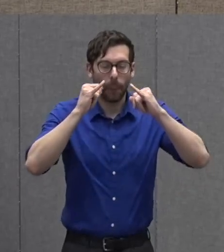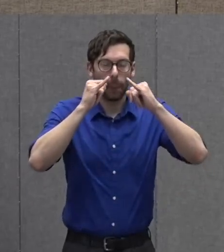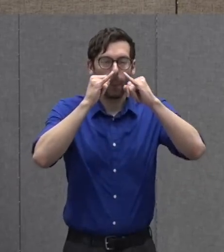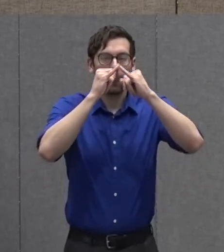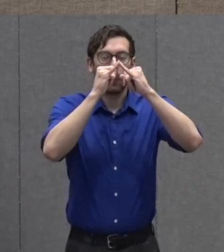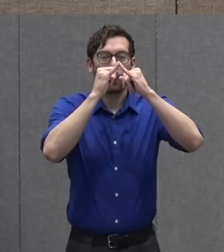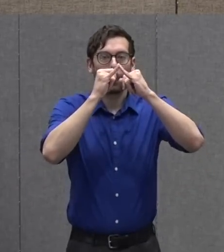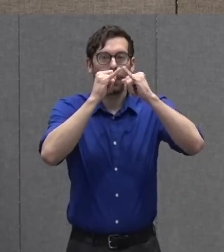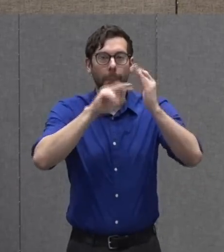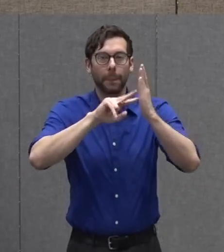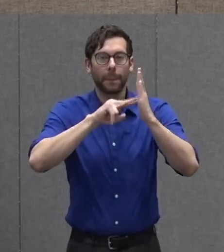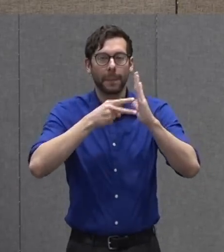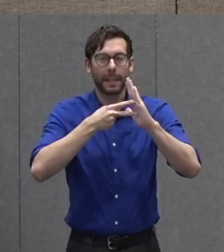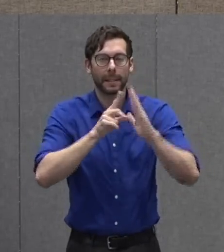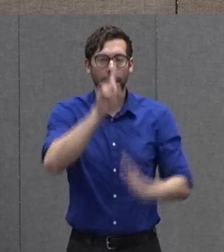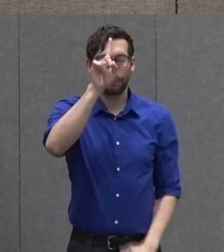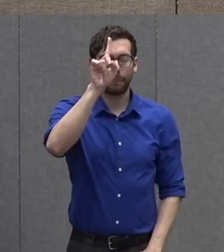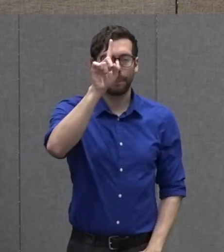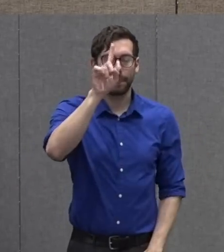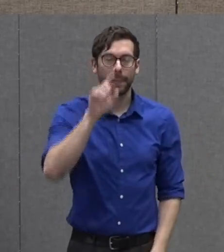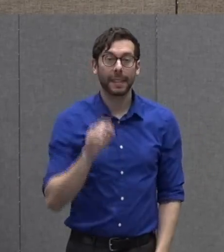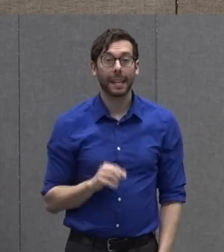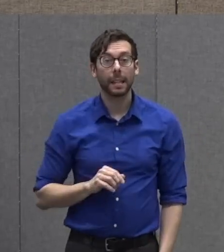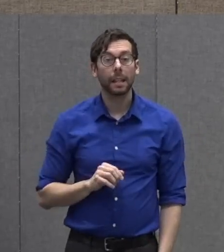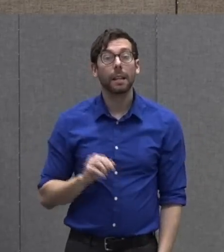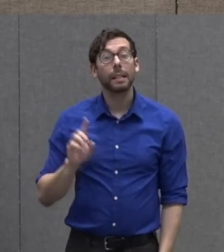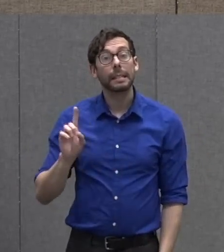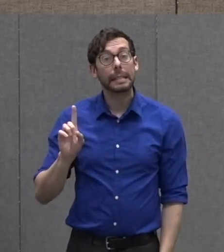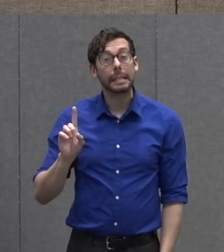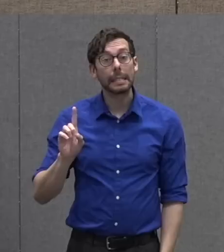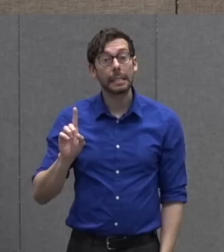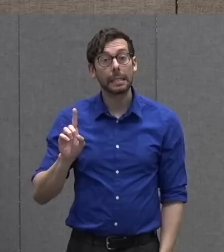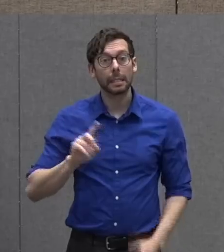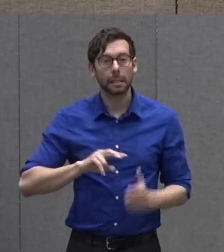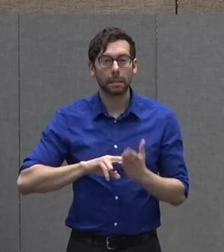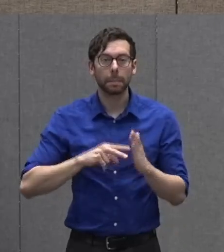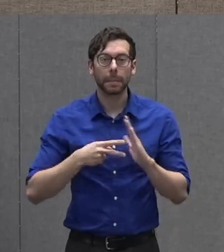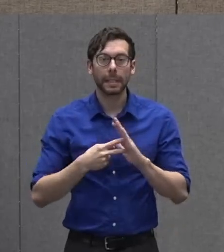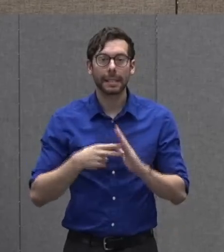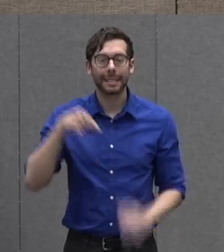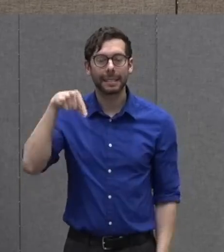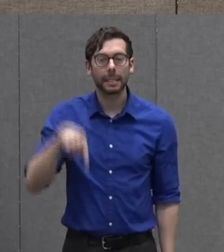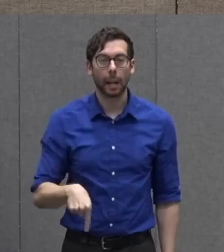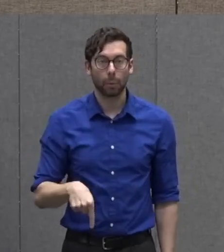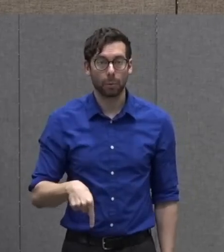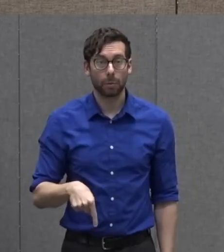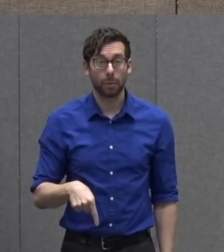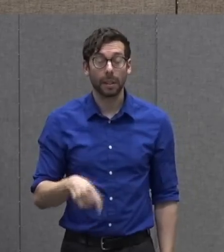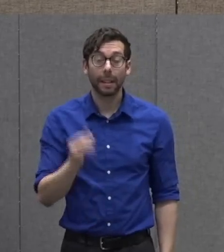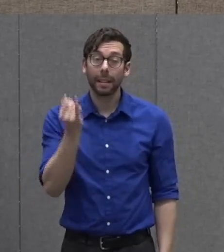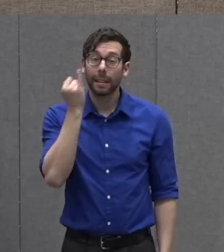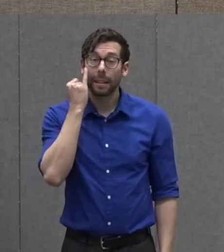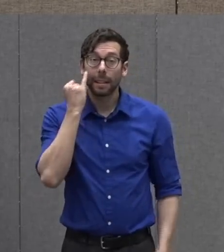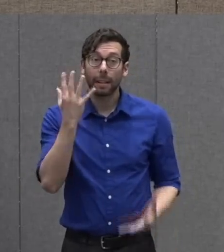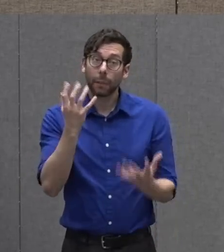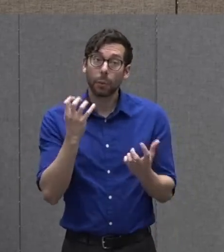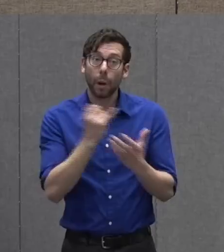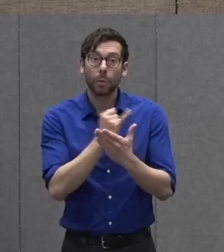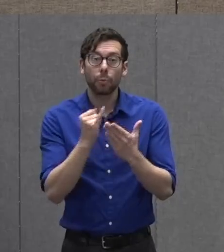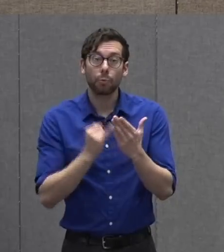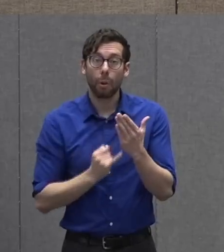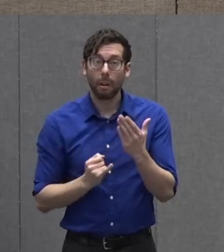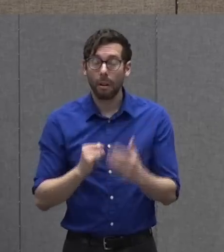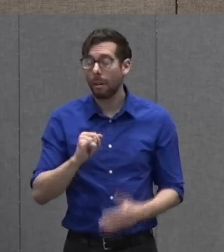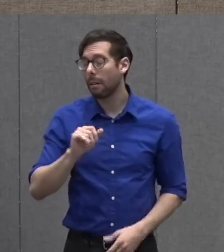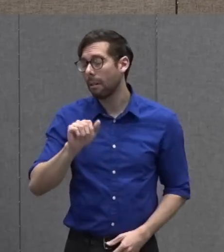down. D is for down. And so if we want to draw an arrow pointing down, we can start a line from